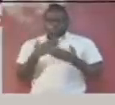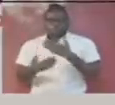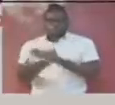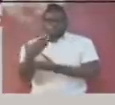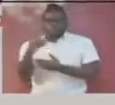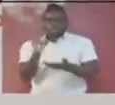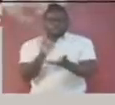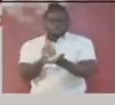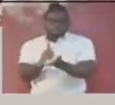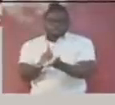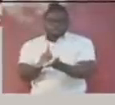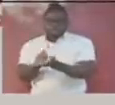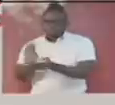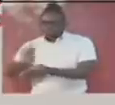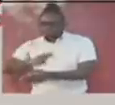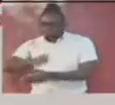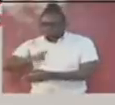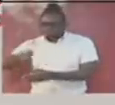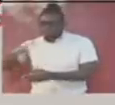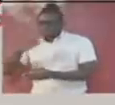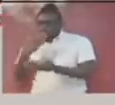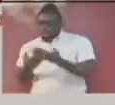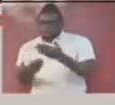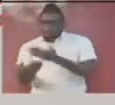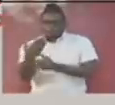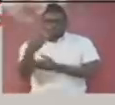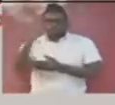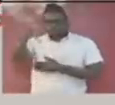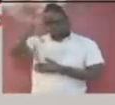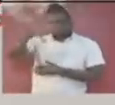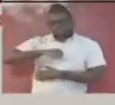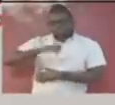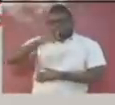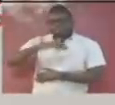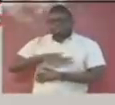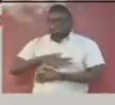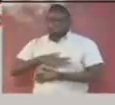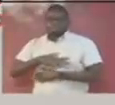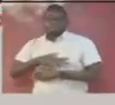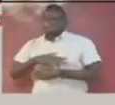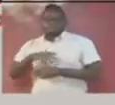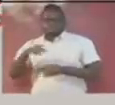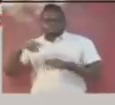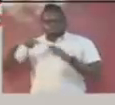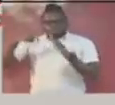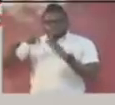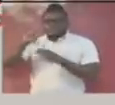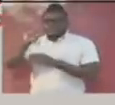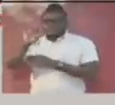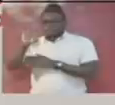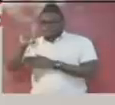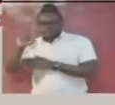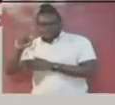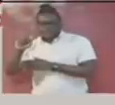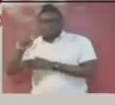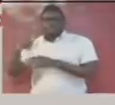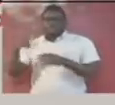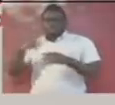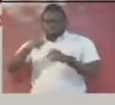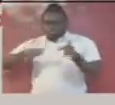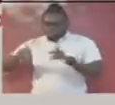Good morning, ladies and gentlemen of the media, and to the wider listening and viewing public wherever you are.